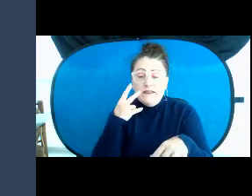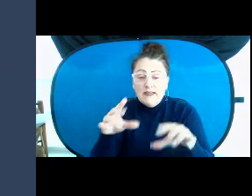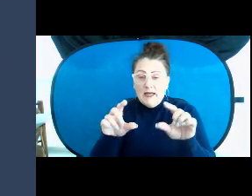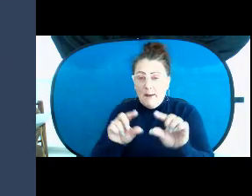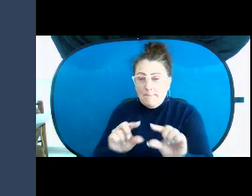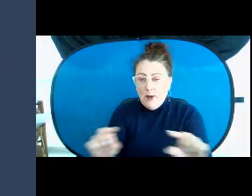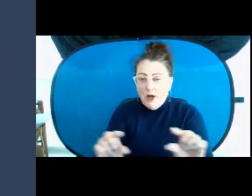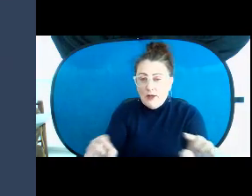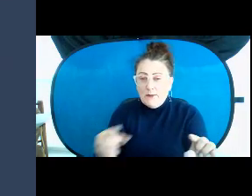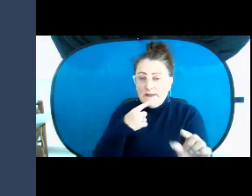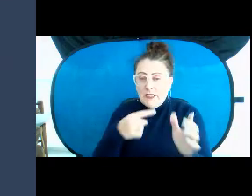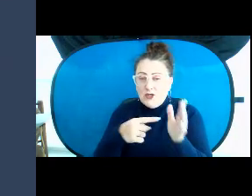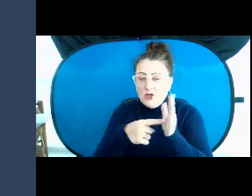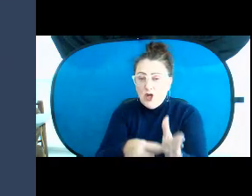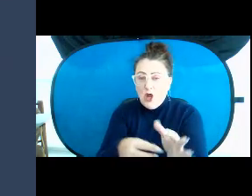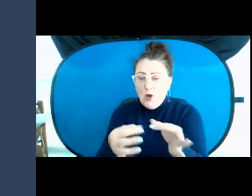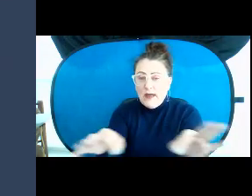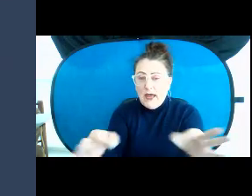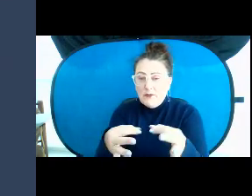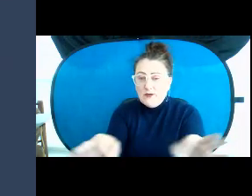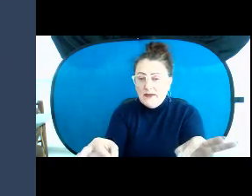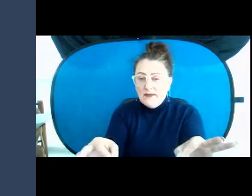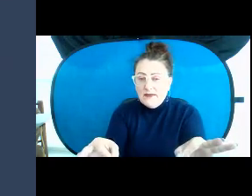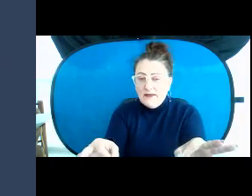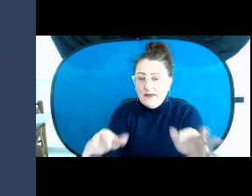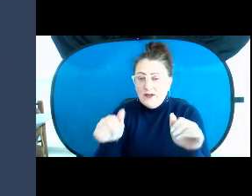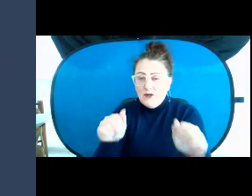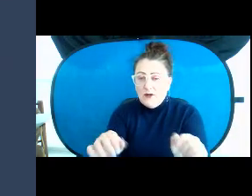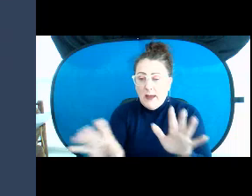screen. There are a number of language options available there to choose from.